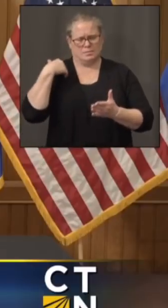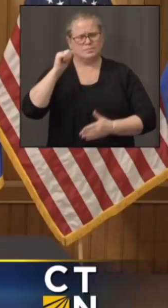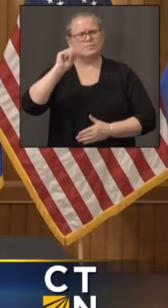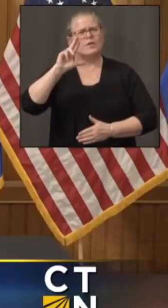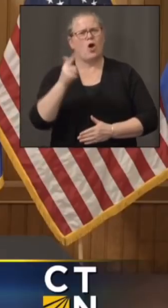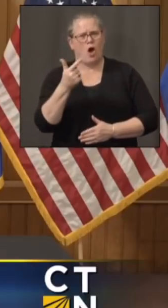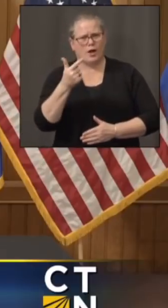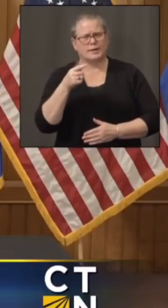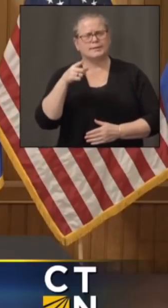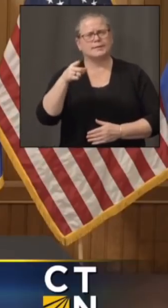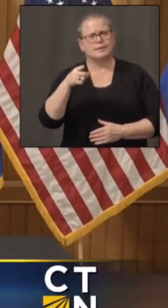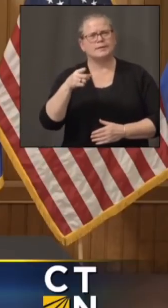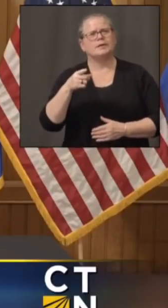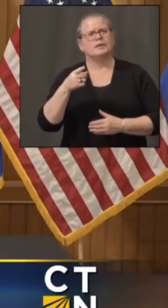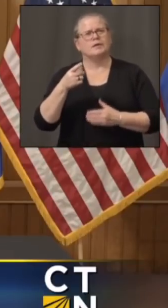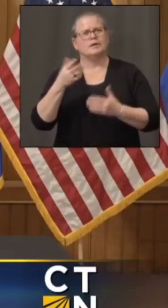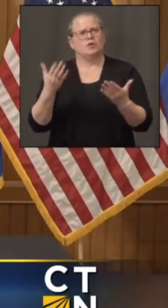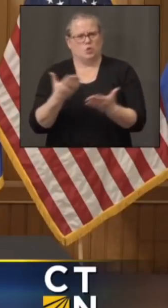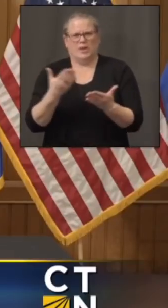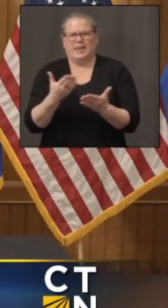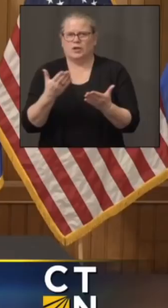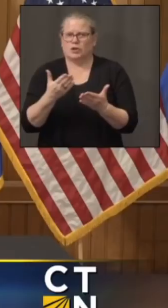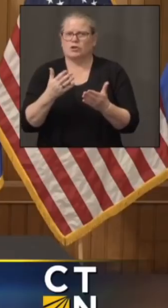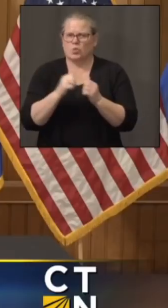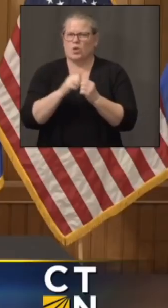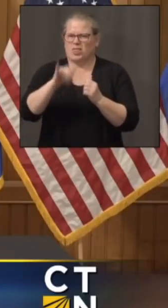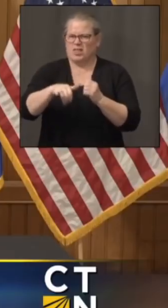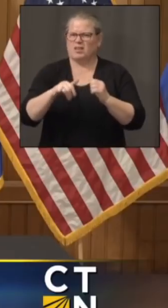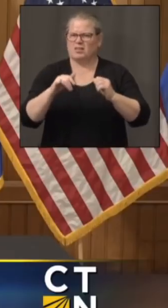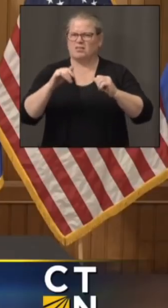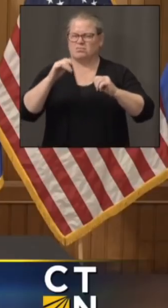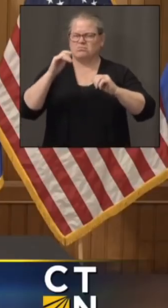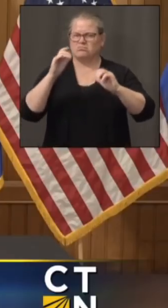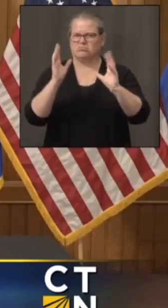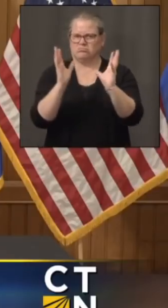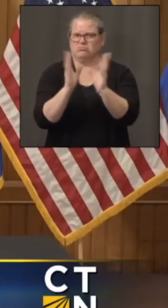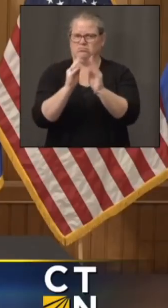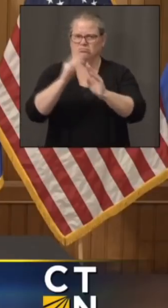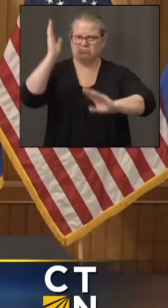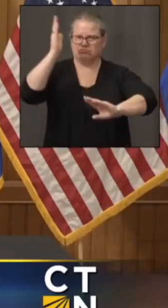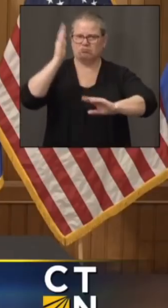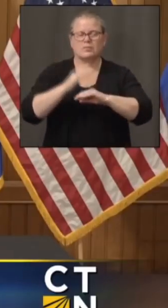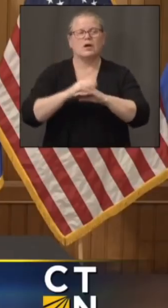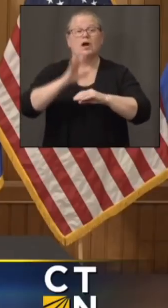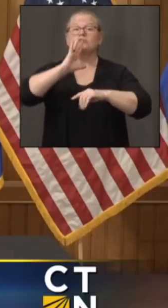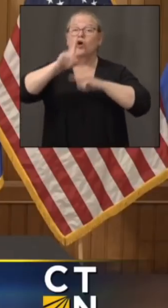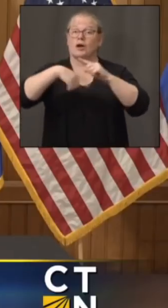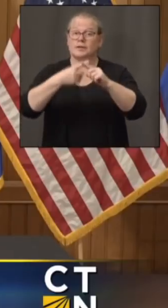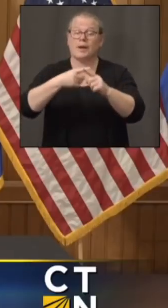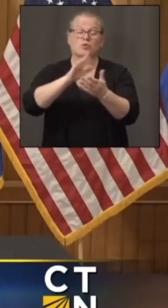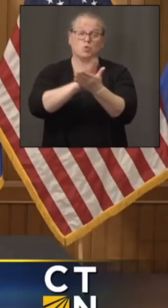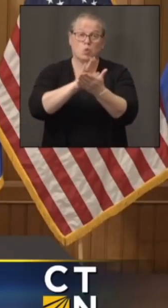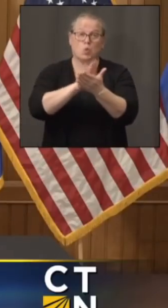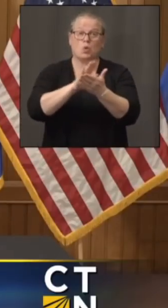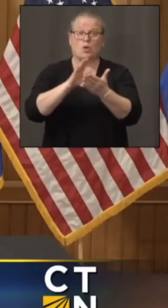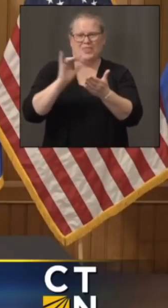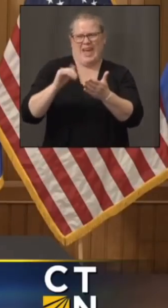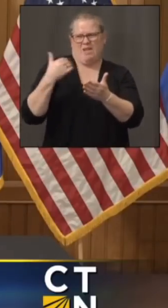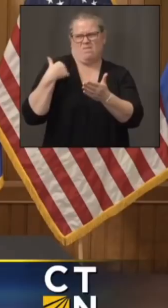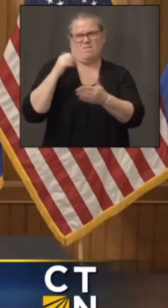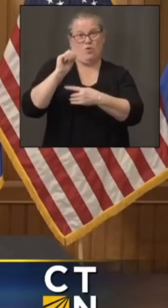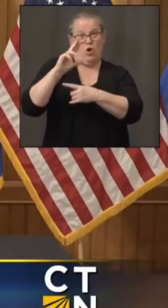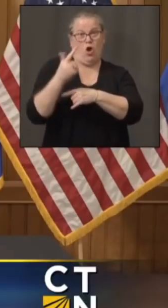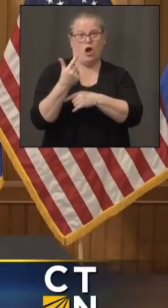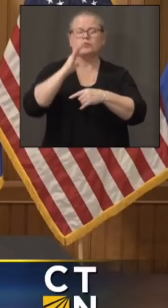sending students to school to start the year with the possibility that they would have to be sent home, or even the likelihood that they would have to be sent home at a certain